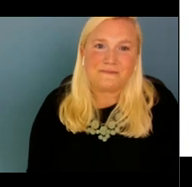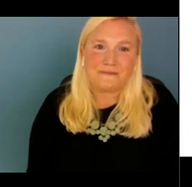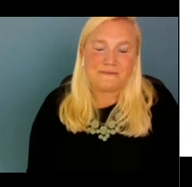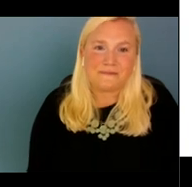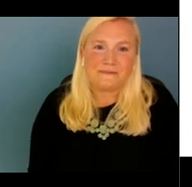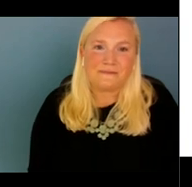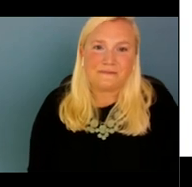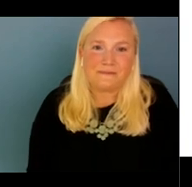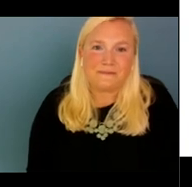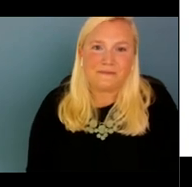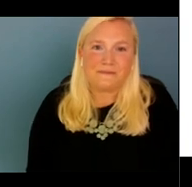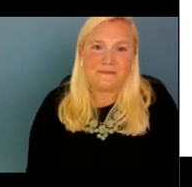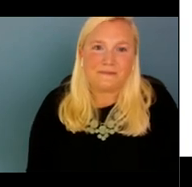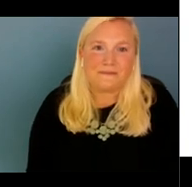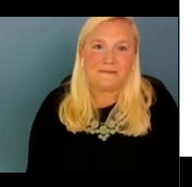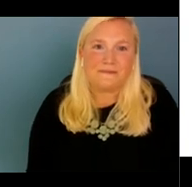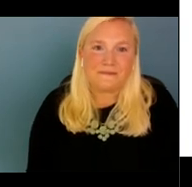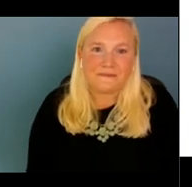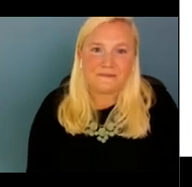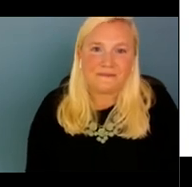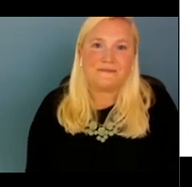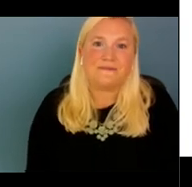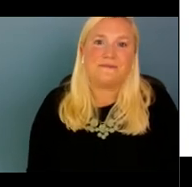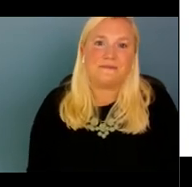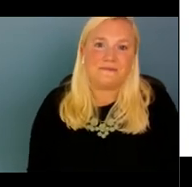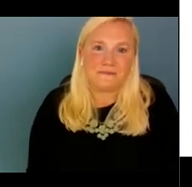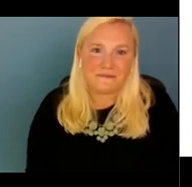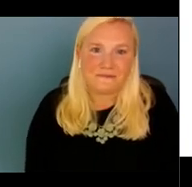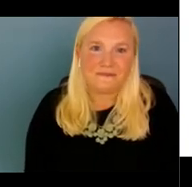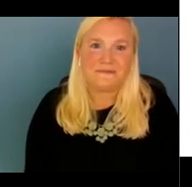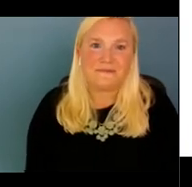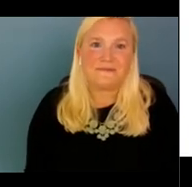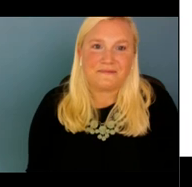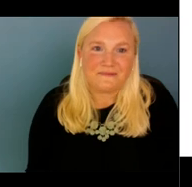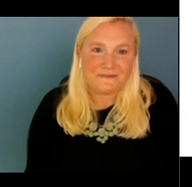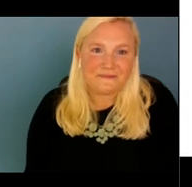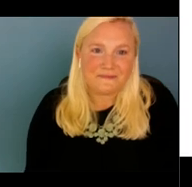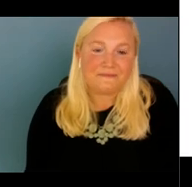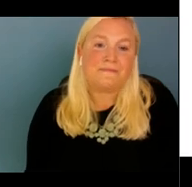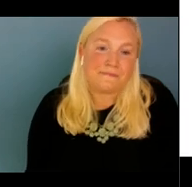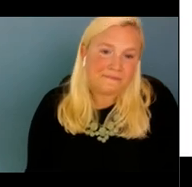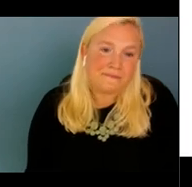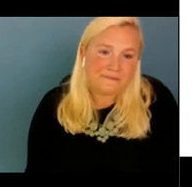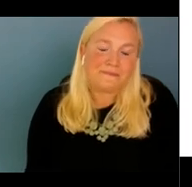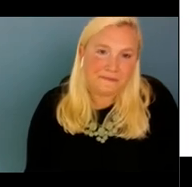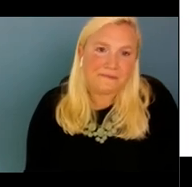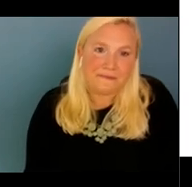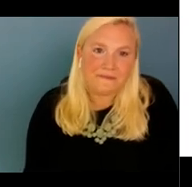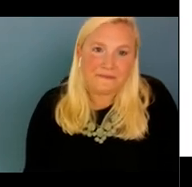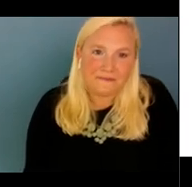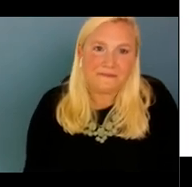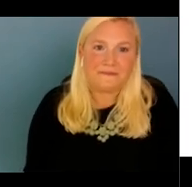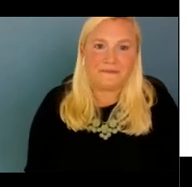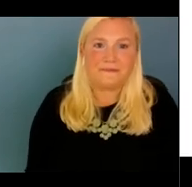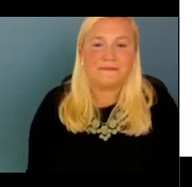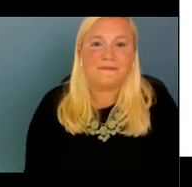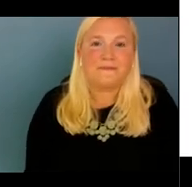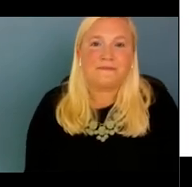There is a lot of times there's a focus in clinical discussions about one approach or another approach, that there's differences between